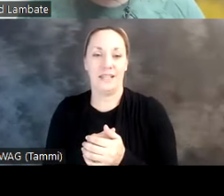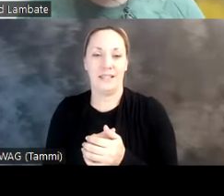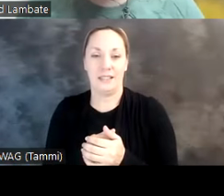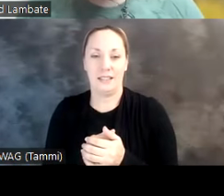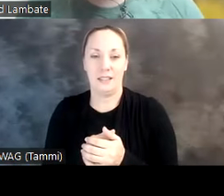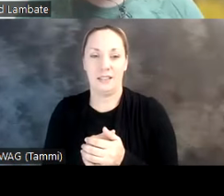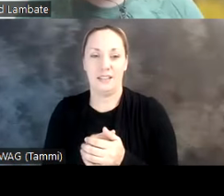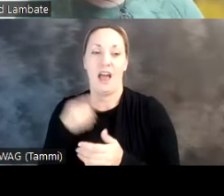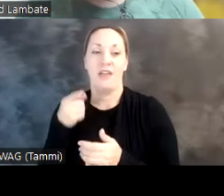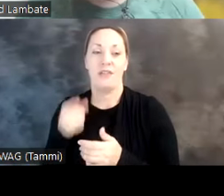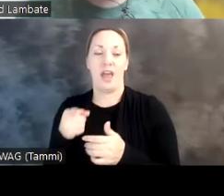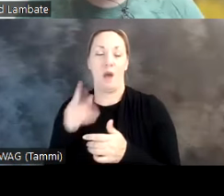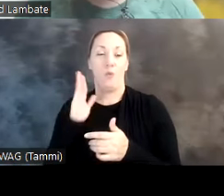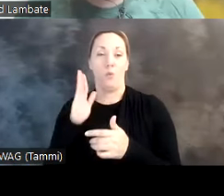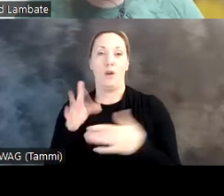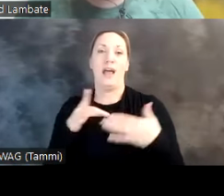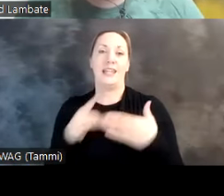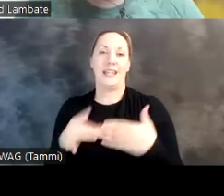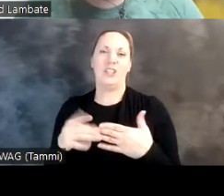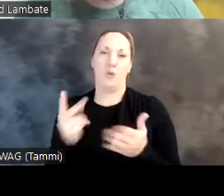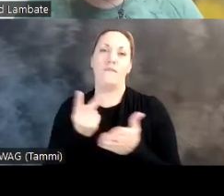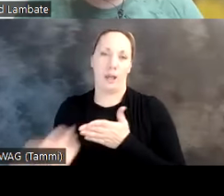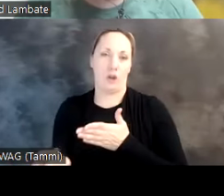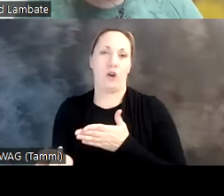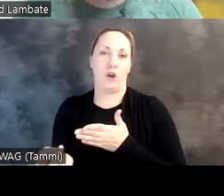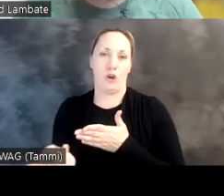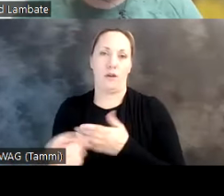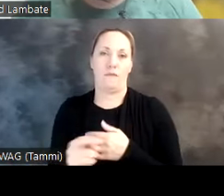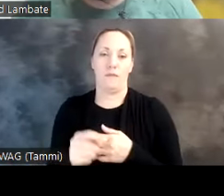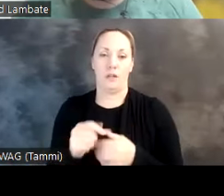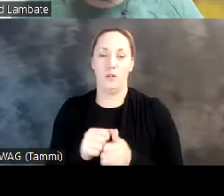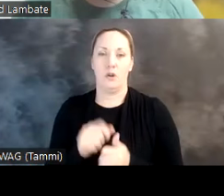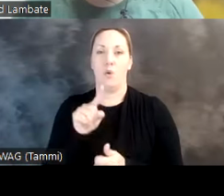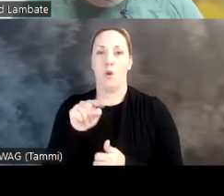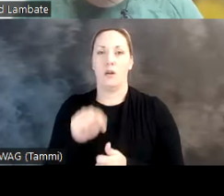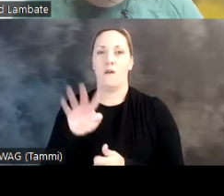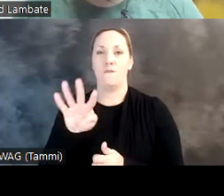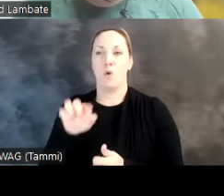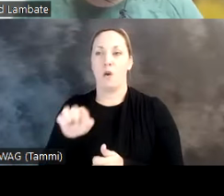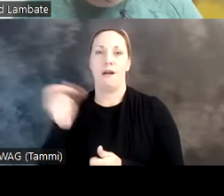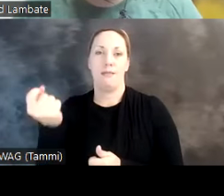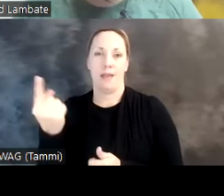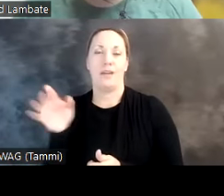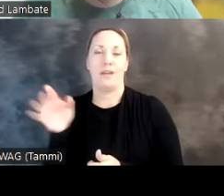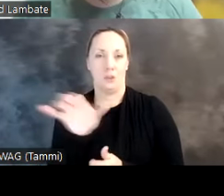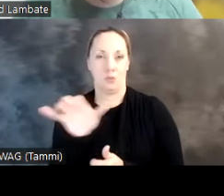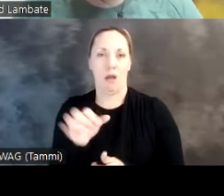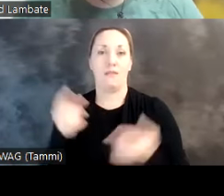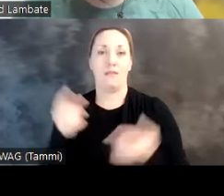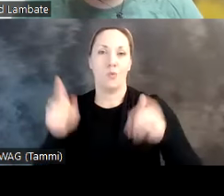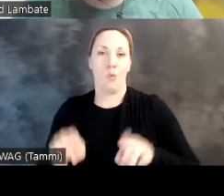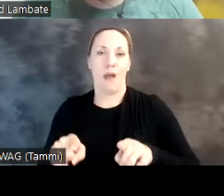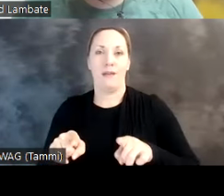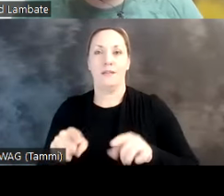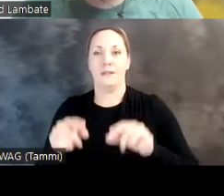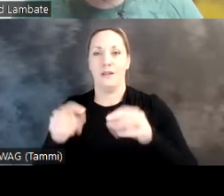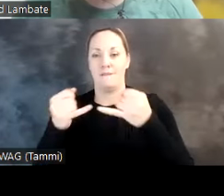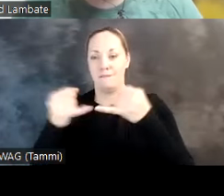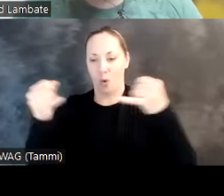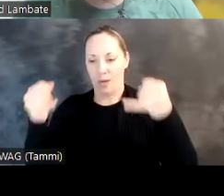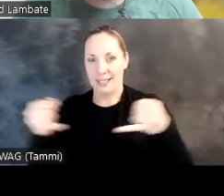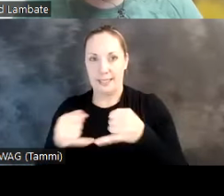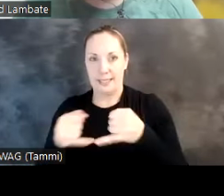And this will definitely lead to failure of 1411 as well, because when such focus indicators are used,